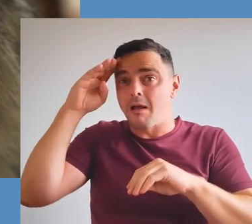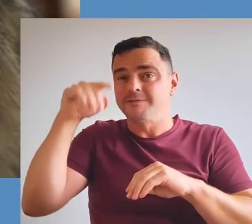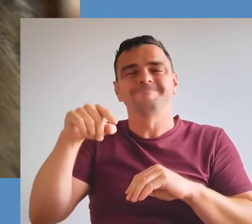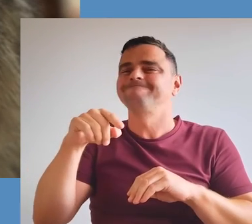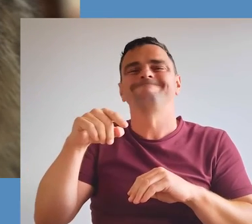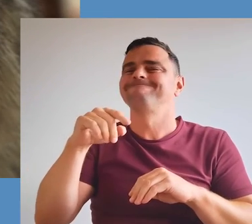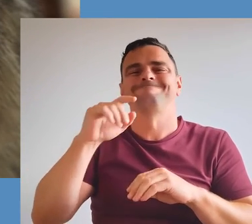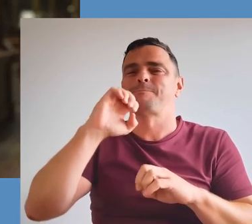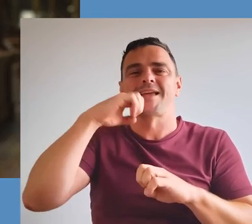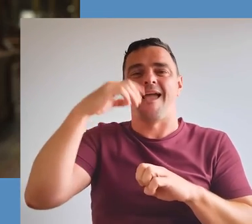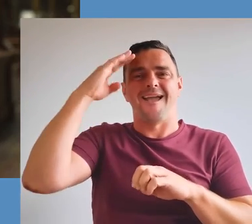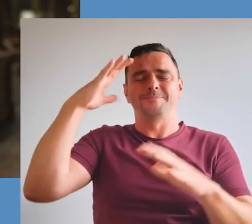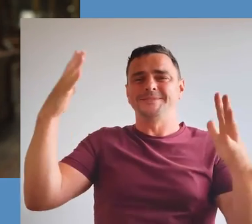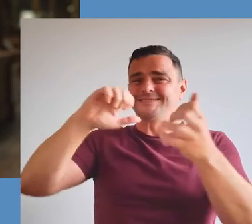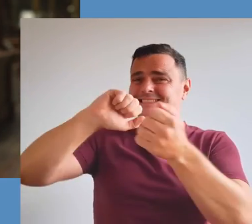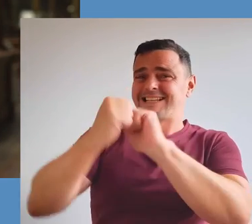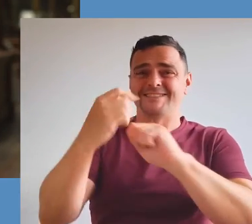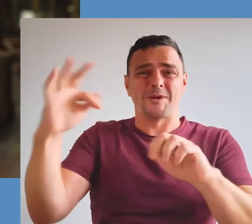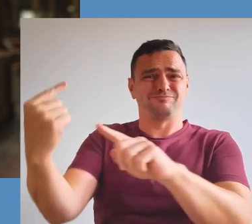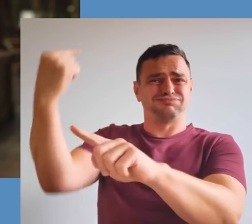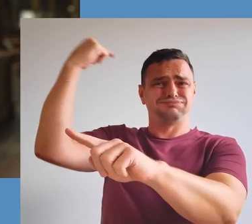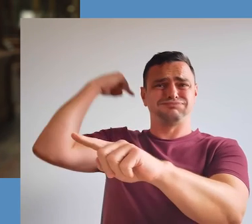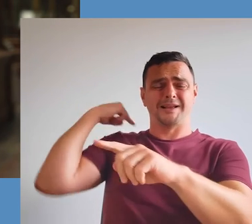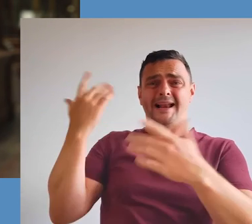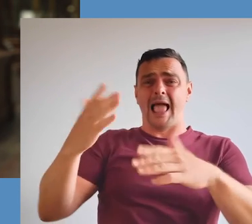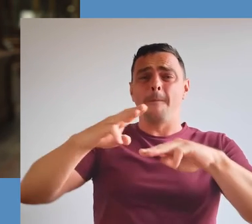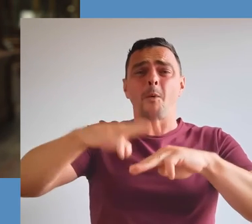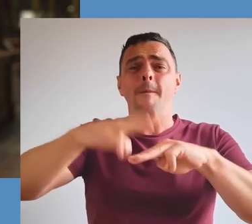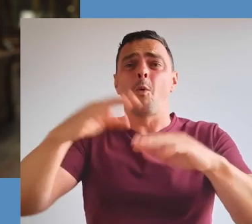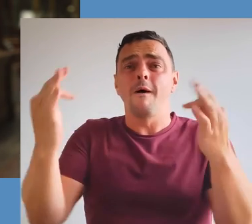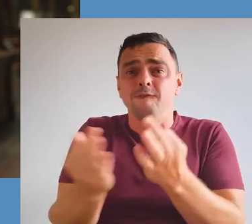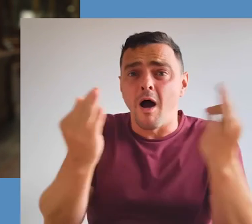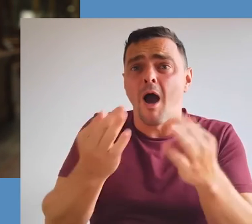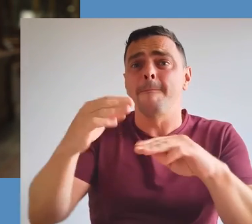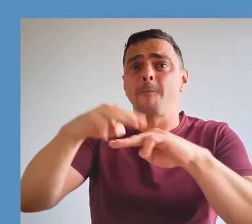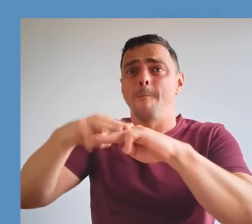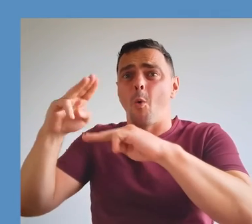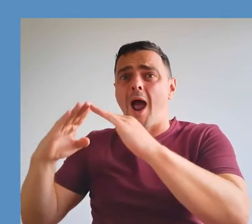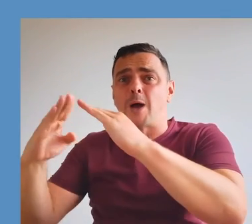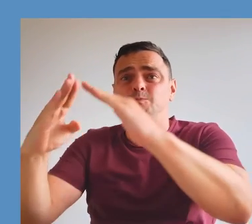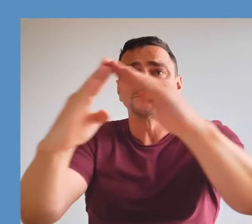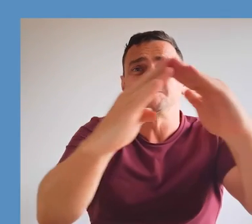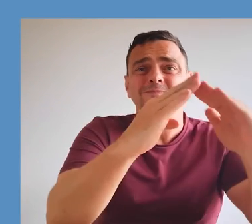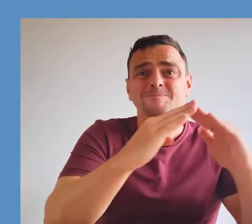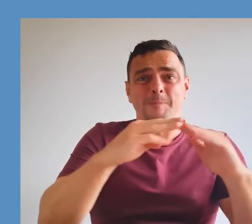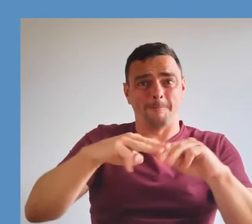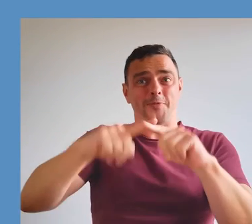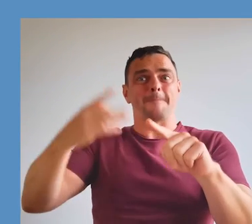wolves to Ireland. Do you think it would be a good or bad idea and why? Do you think